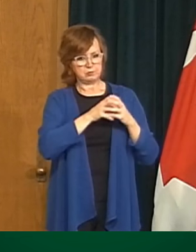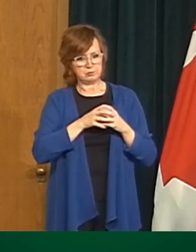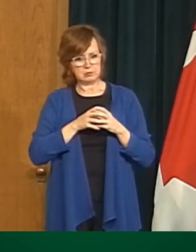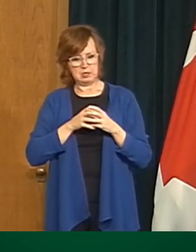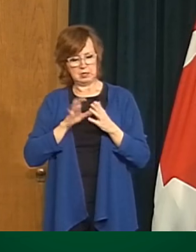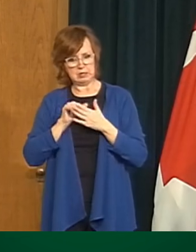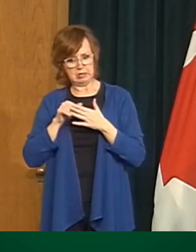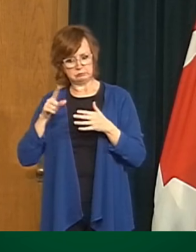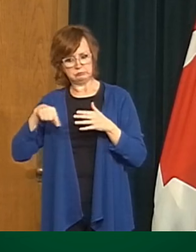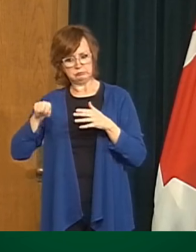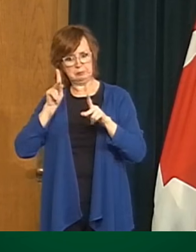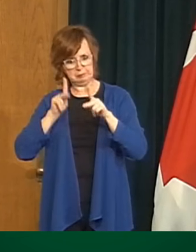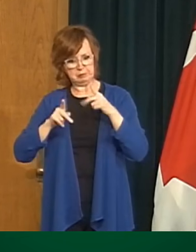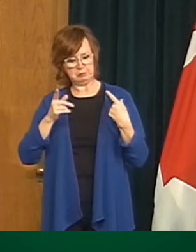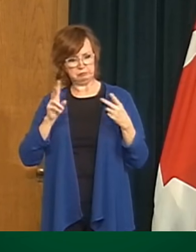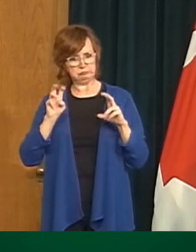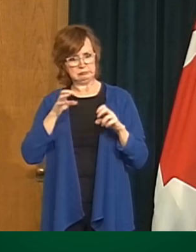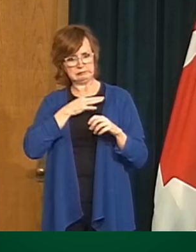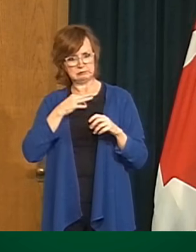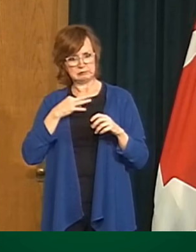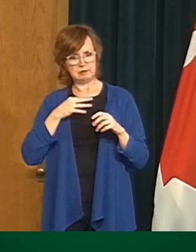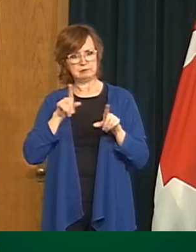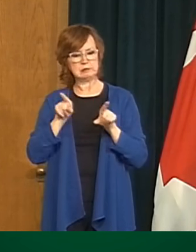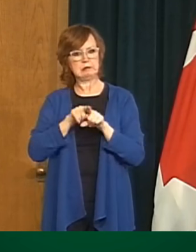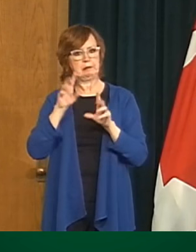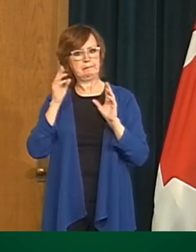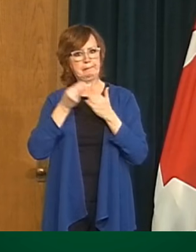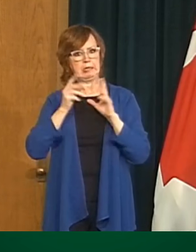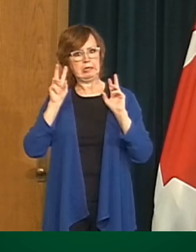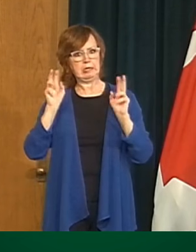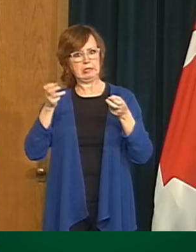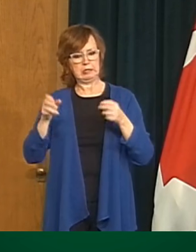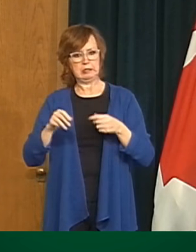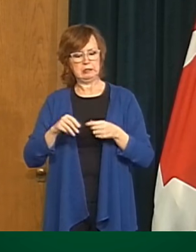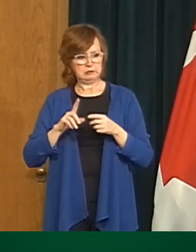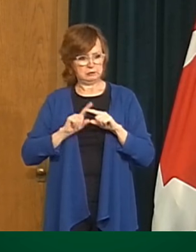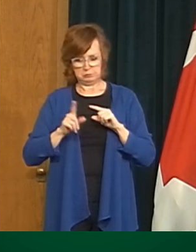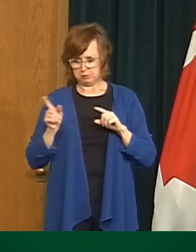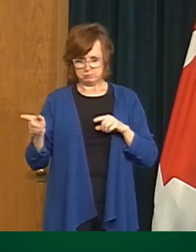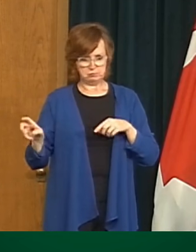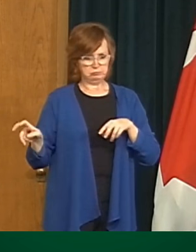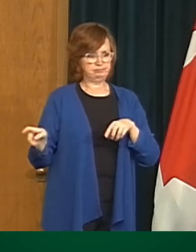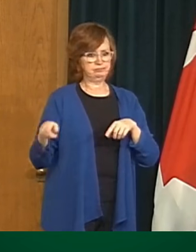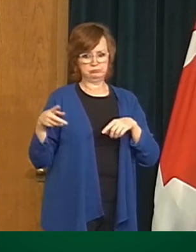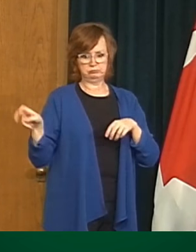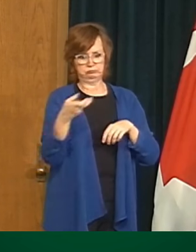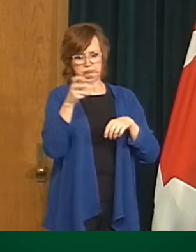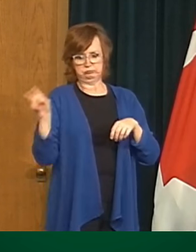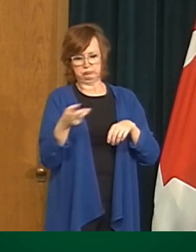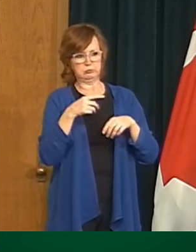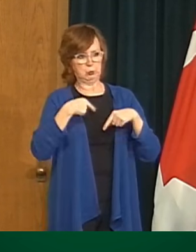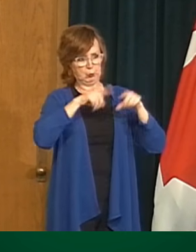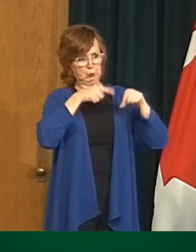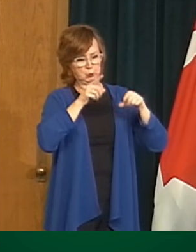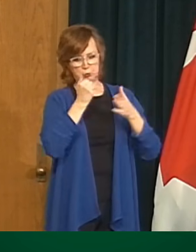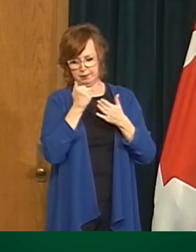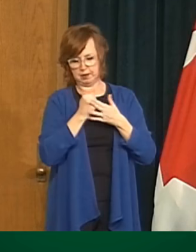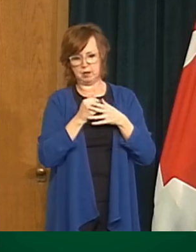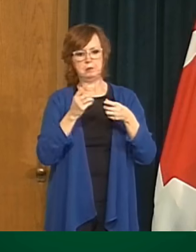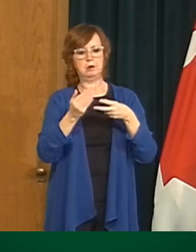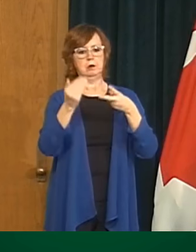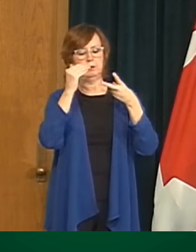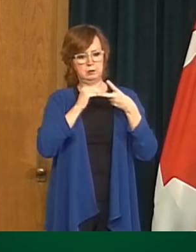by the people of this province, the government of Saskatchewan, but are being provided on behalf of the communities throughout the Northwest region. We have a number